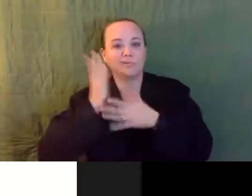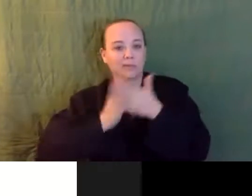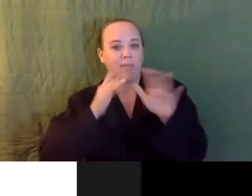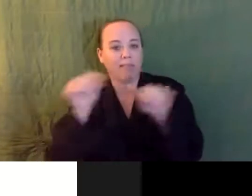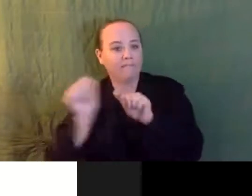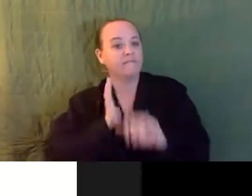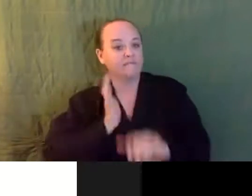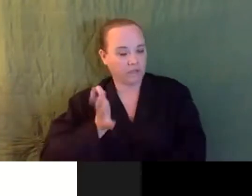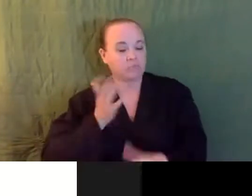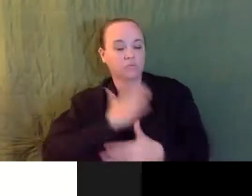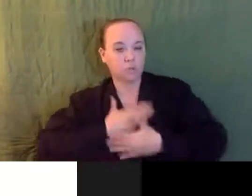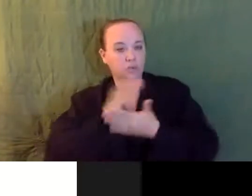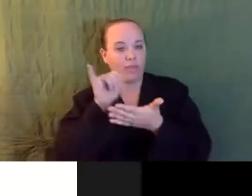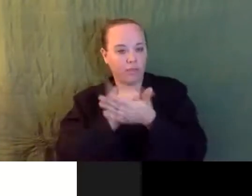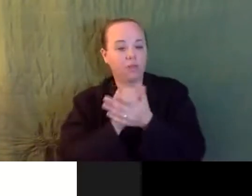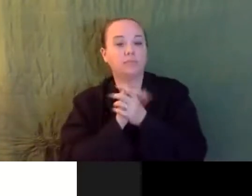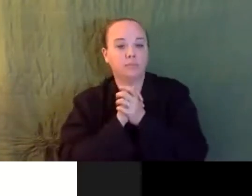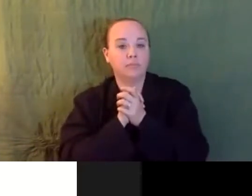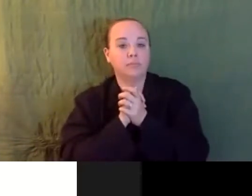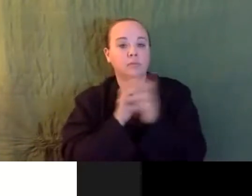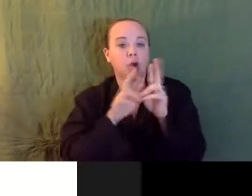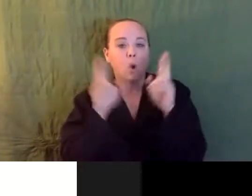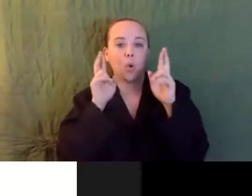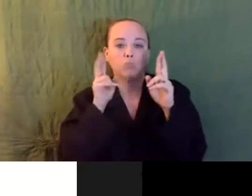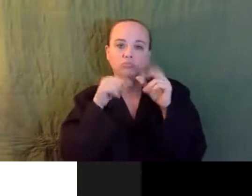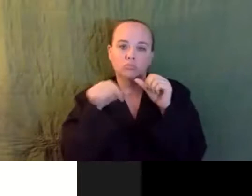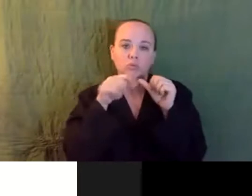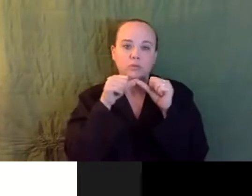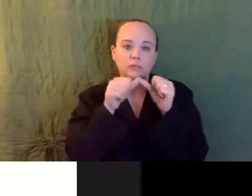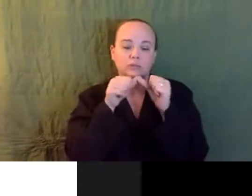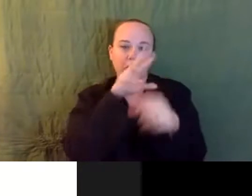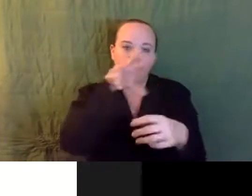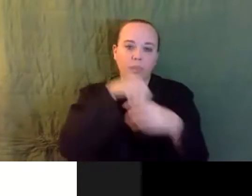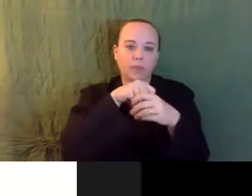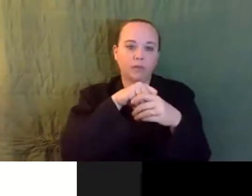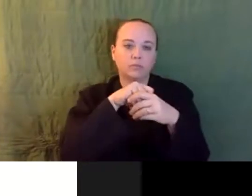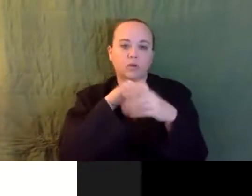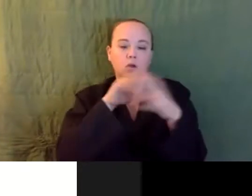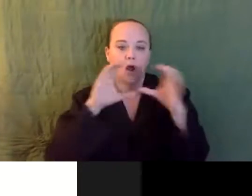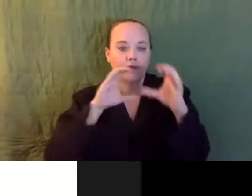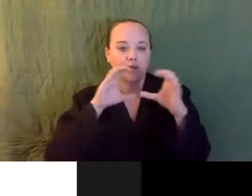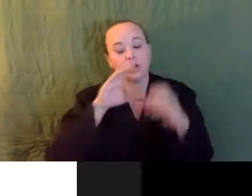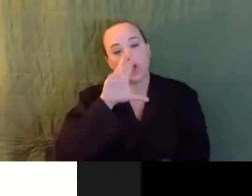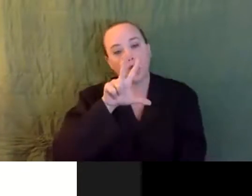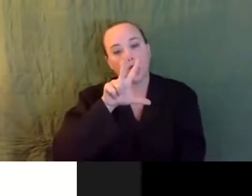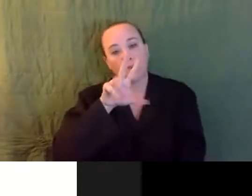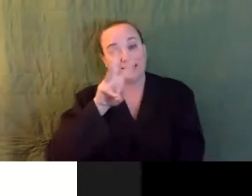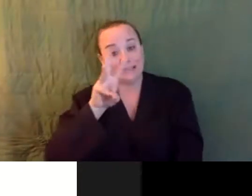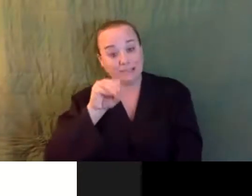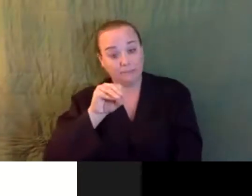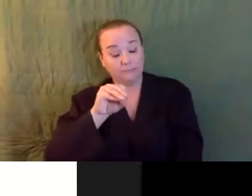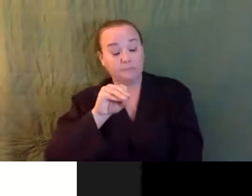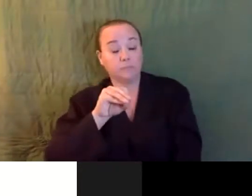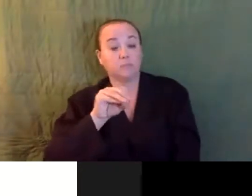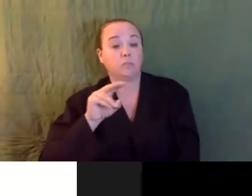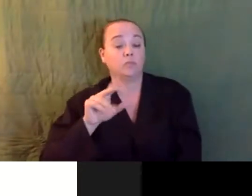So appreciate that, and hope y'all will continue to participate in the Conversation 360s. There